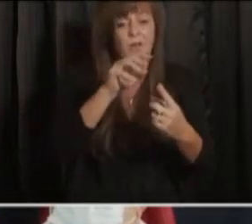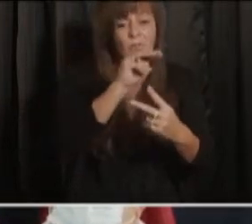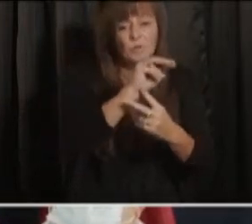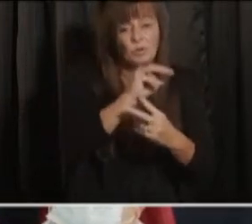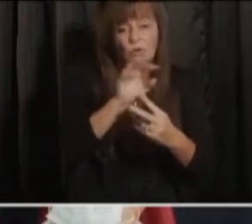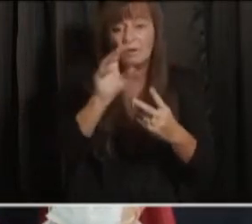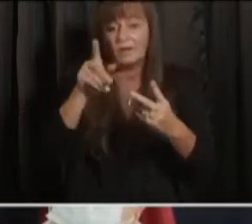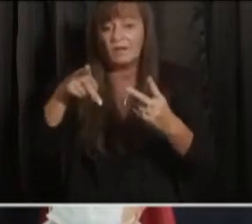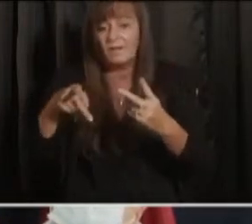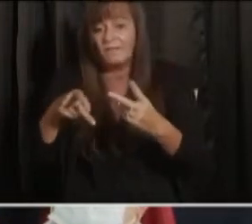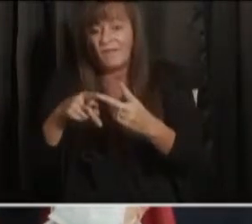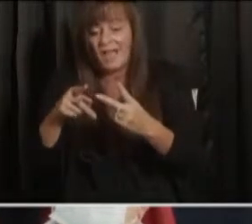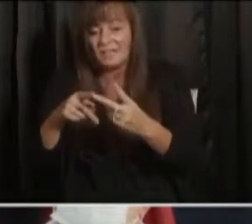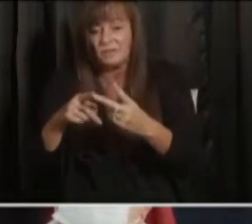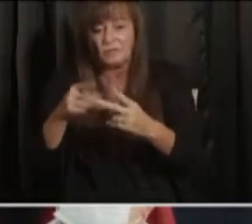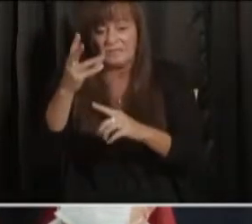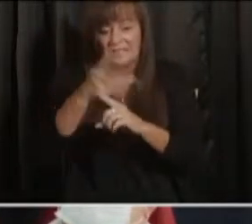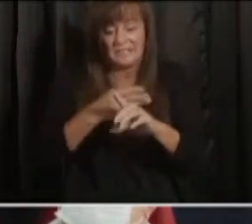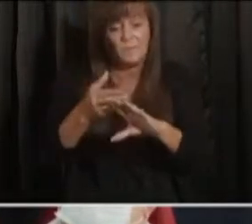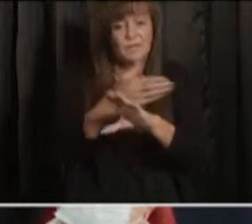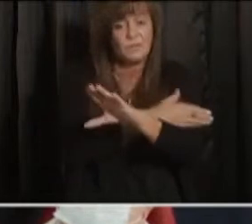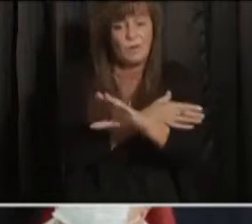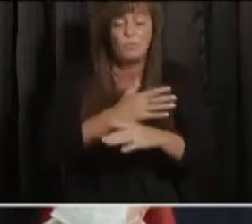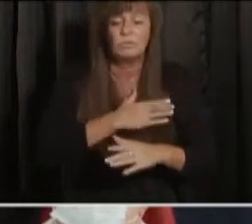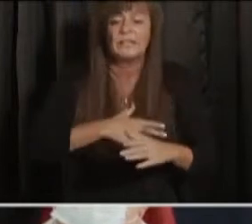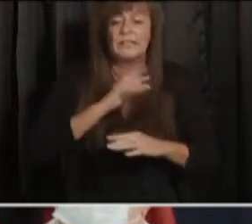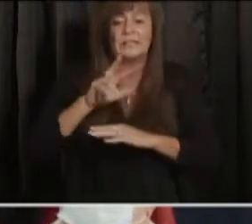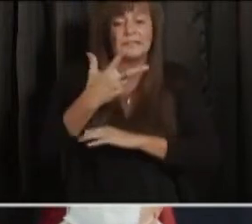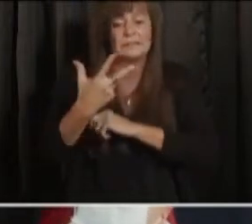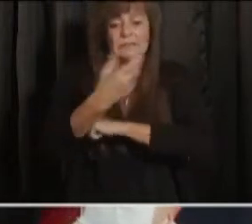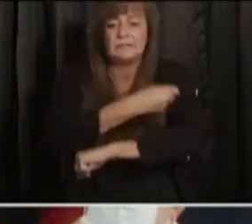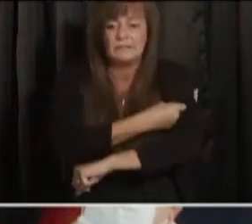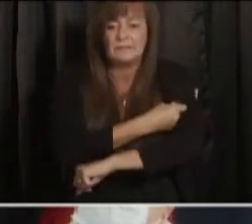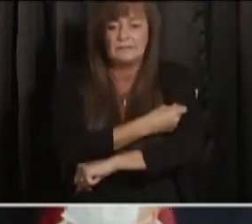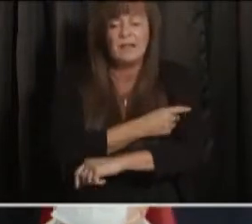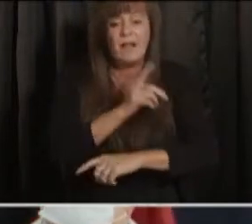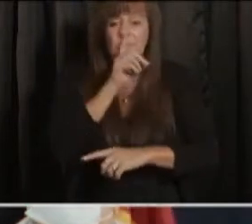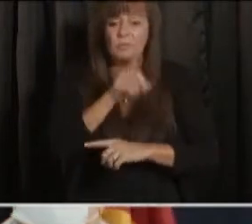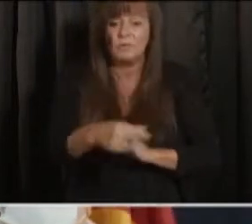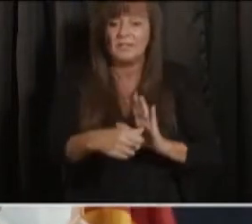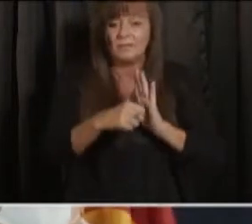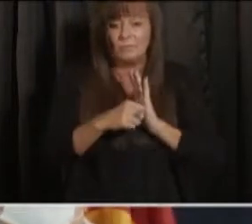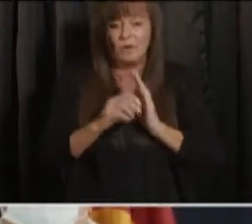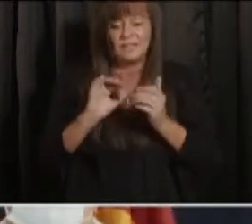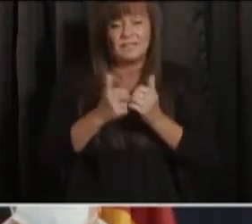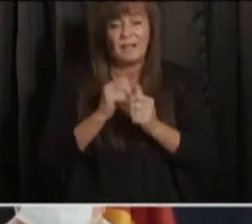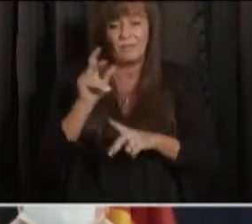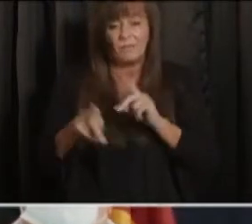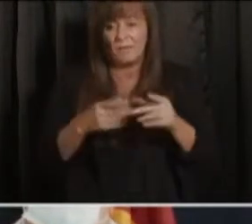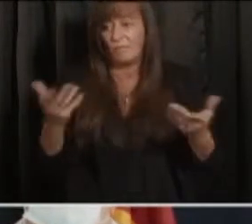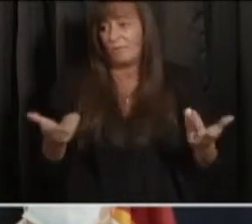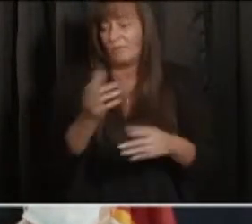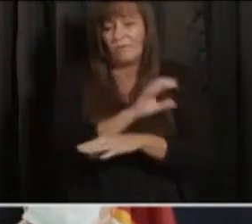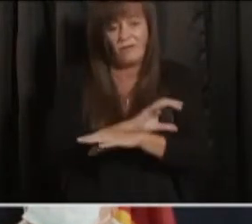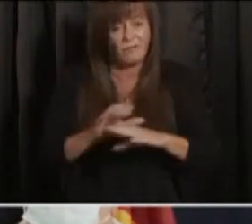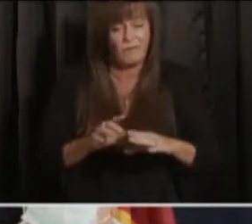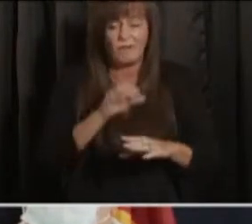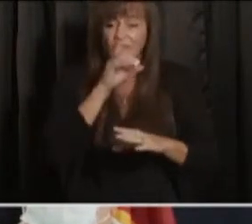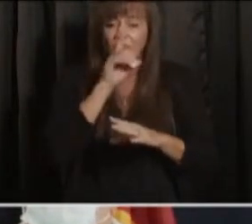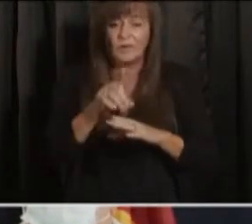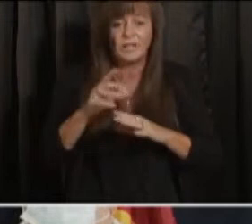yourself. Throughout this pandemic, I've just been struck by the way Coloradans have stepped up to take care of one another.